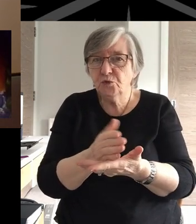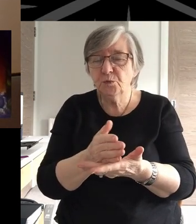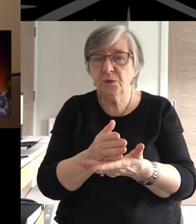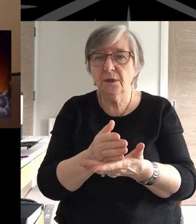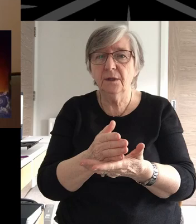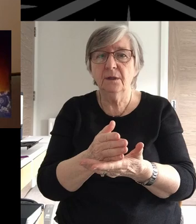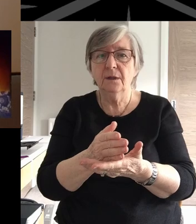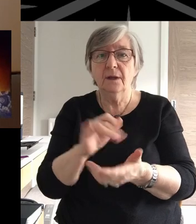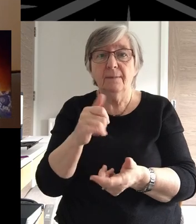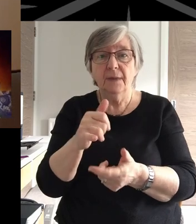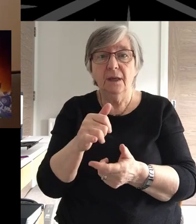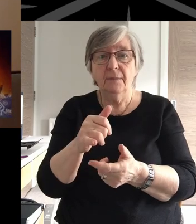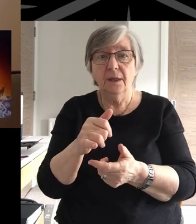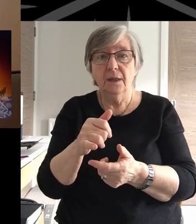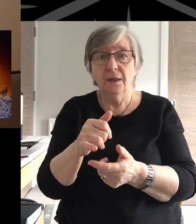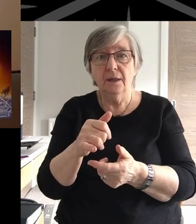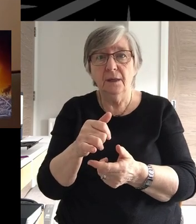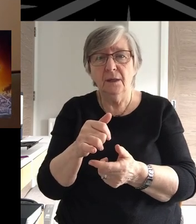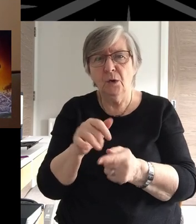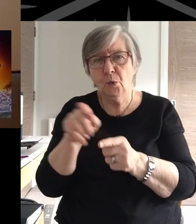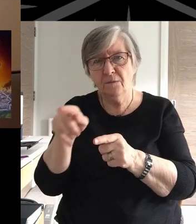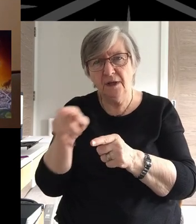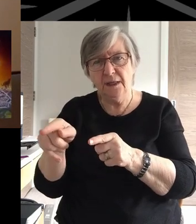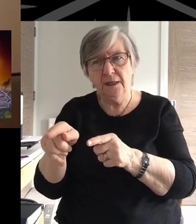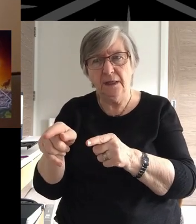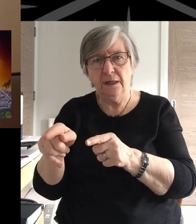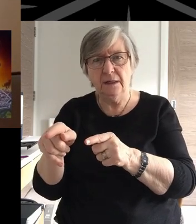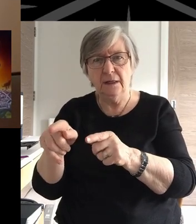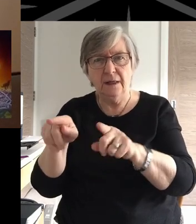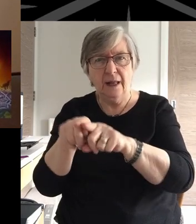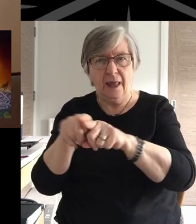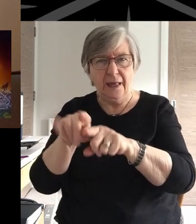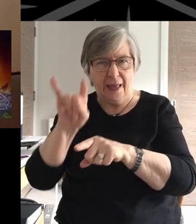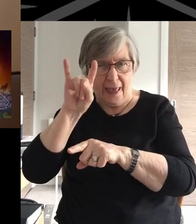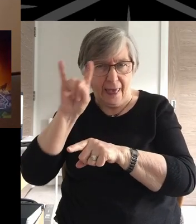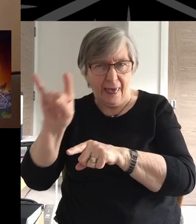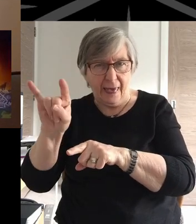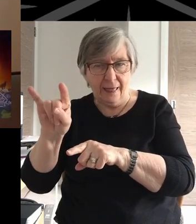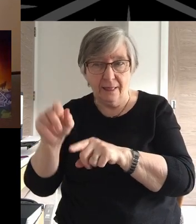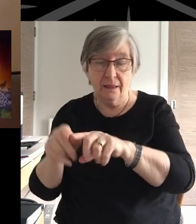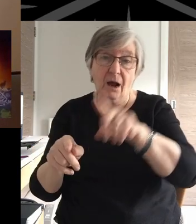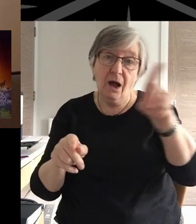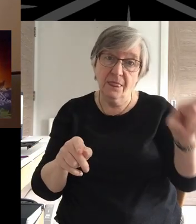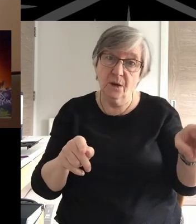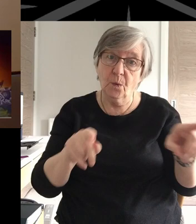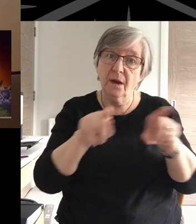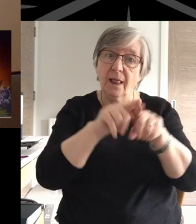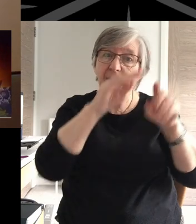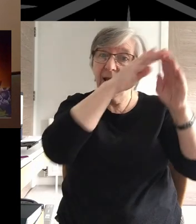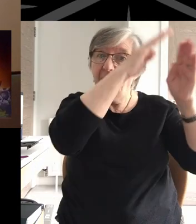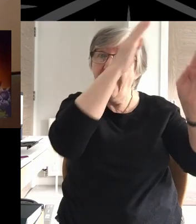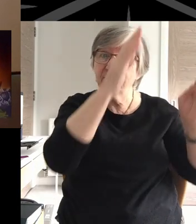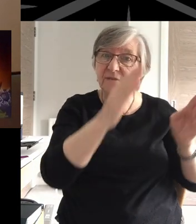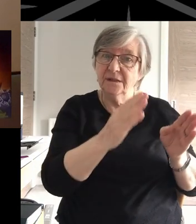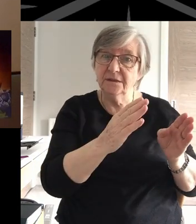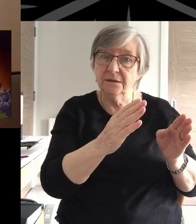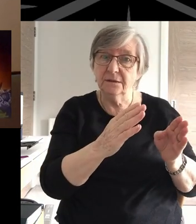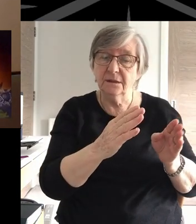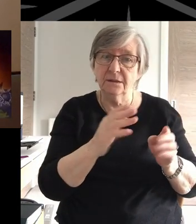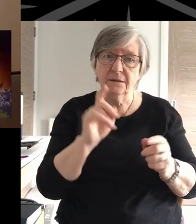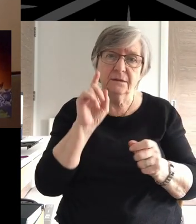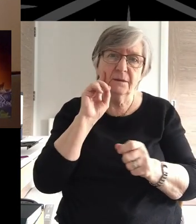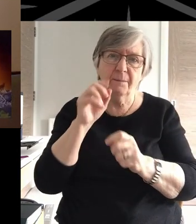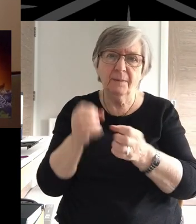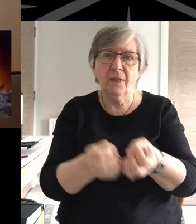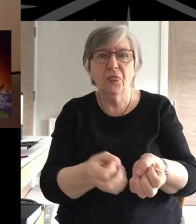maybe over here is meant to be like hell or whatever, and then this is like heaven. And people are just getting thrown out. People are throwing people